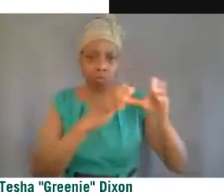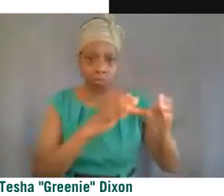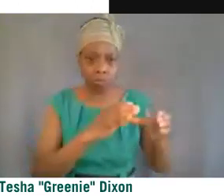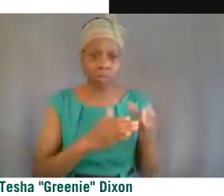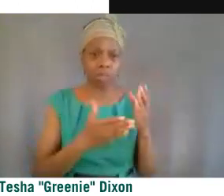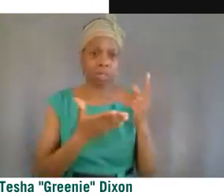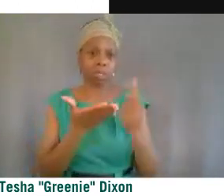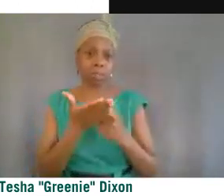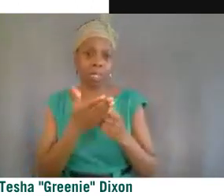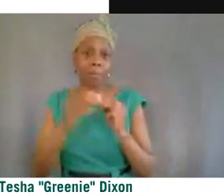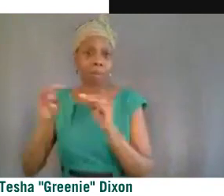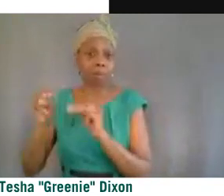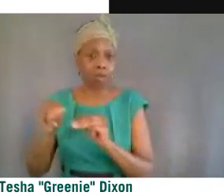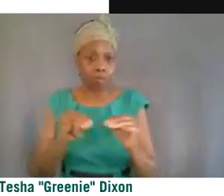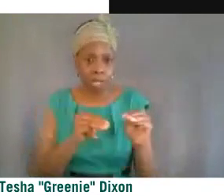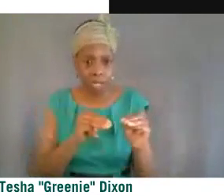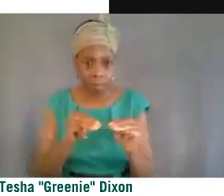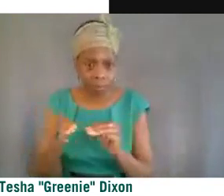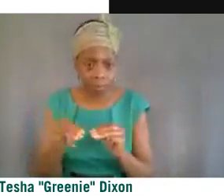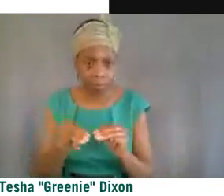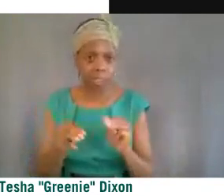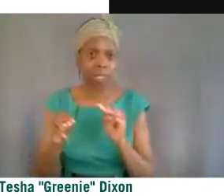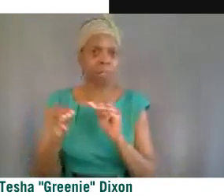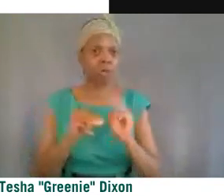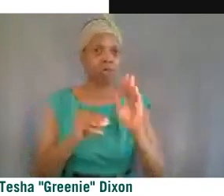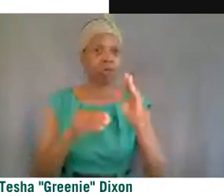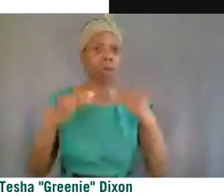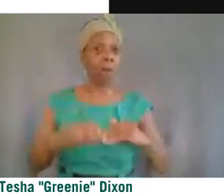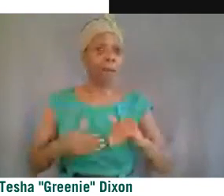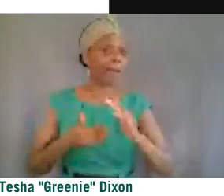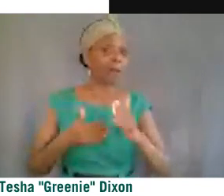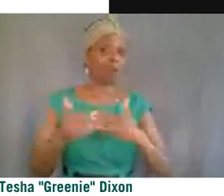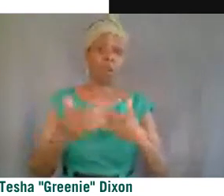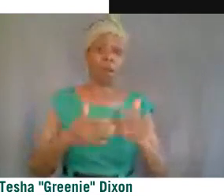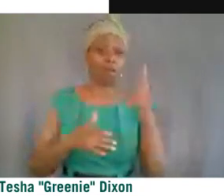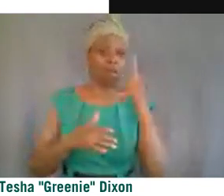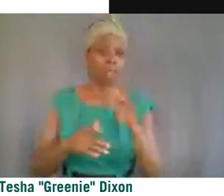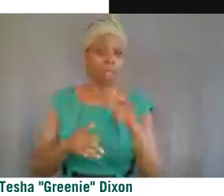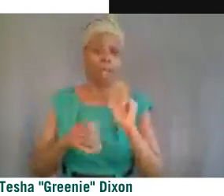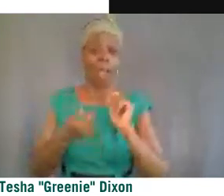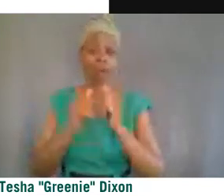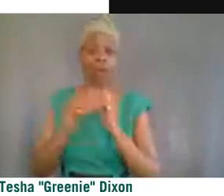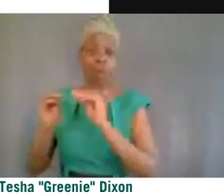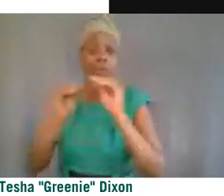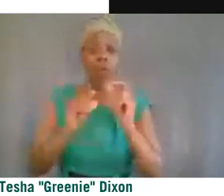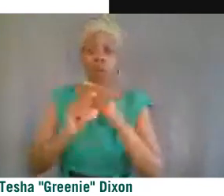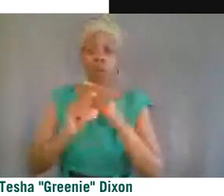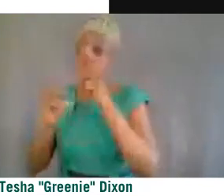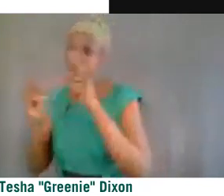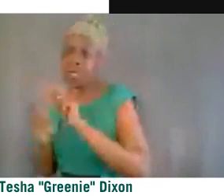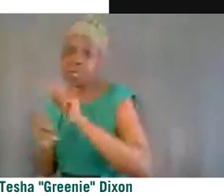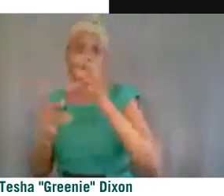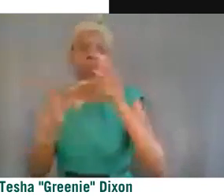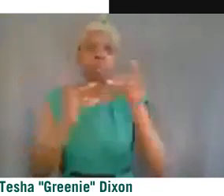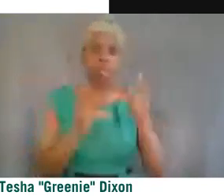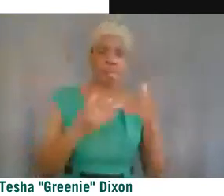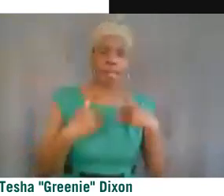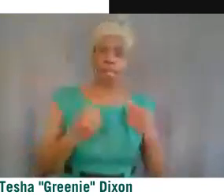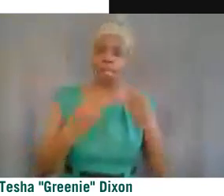movement is one of them, moving your body, however you get your body from one place to another, and there are many ways to do